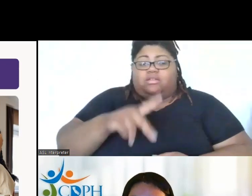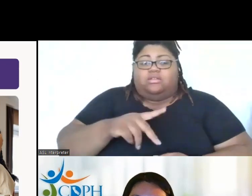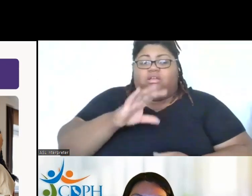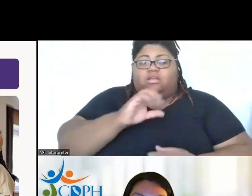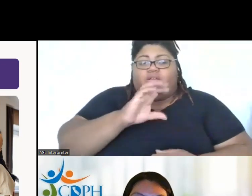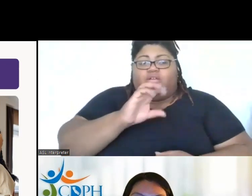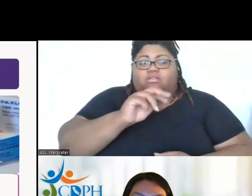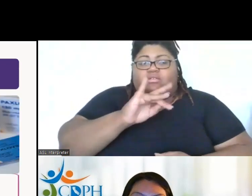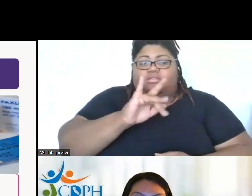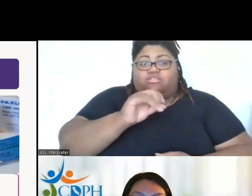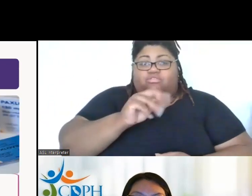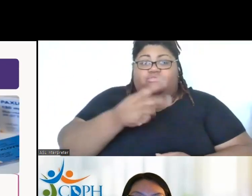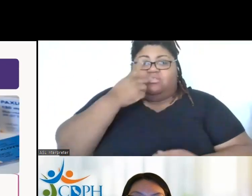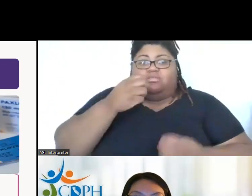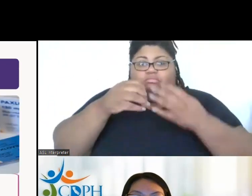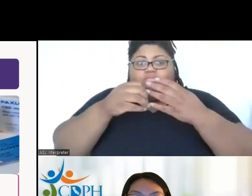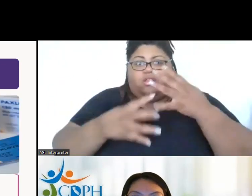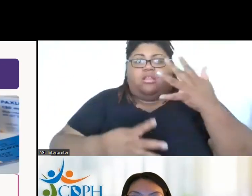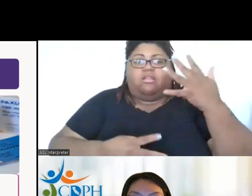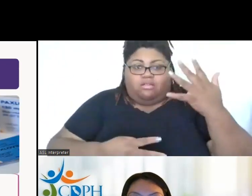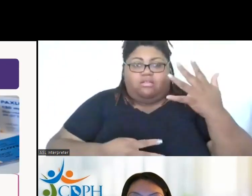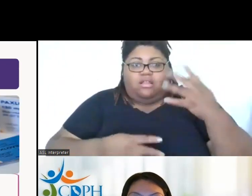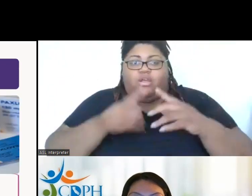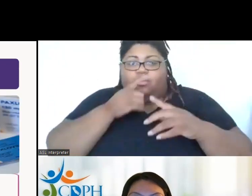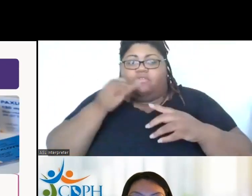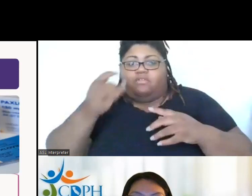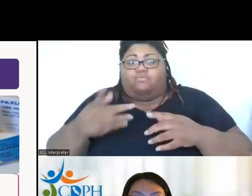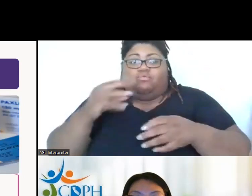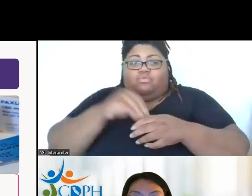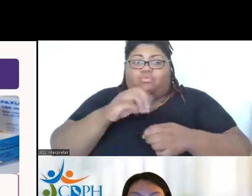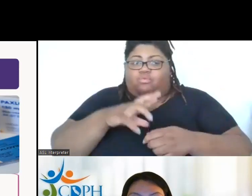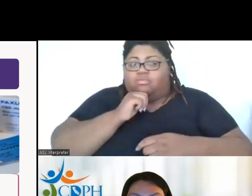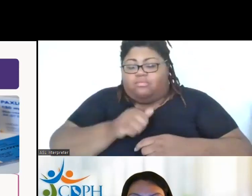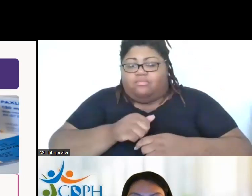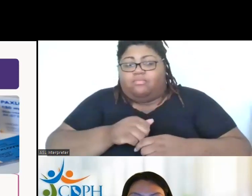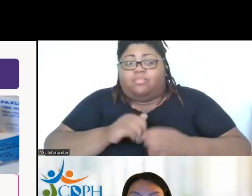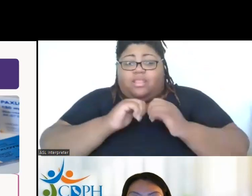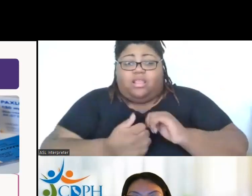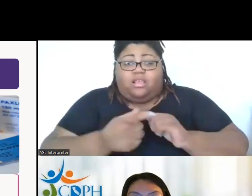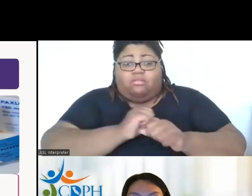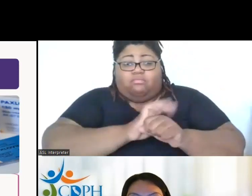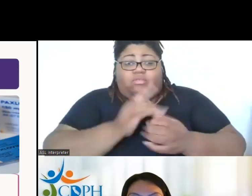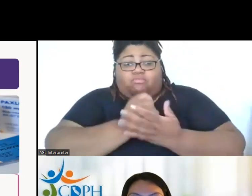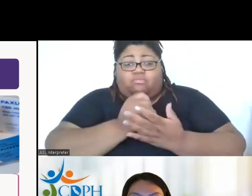that list. So how do COVID-19 treatments work? They're antiviral treatments, and they stop the virus from multiplying